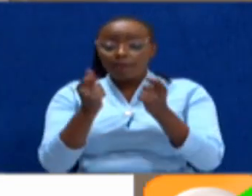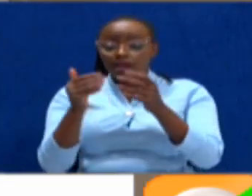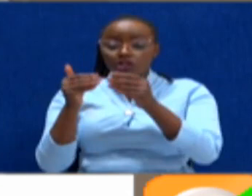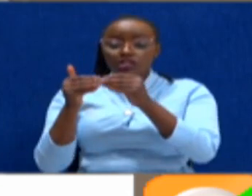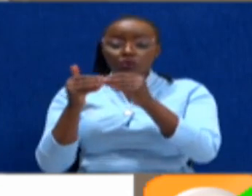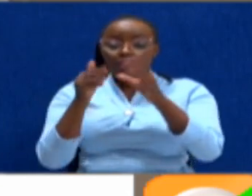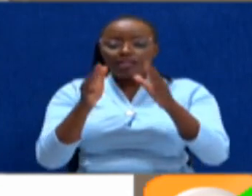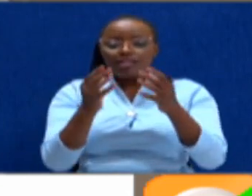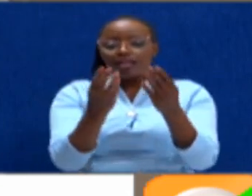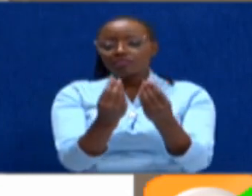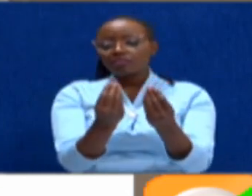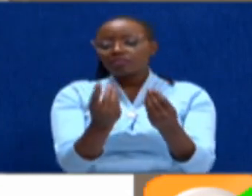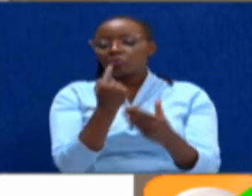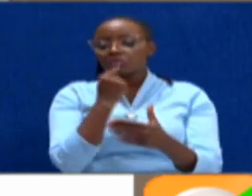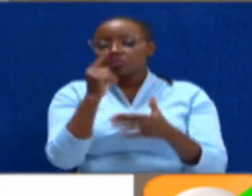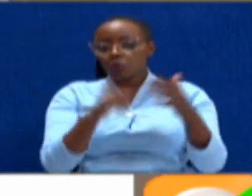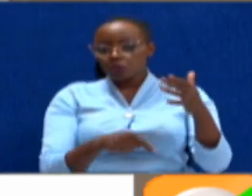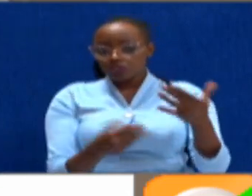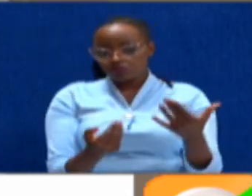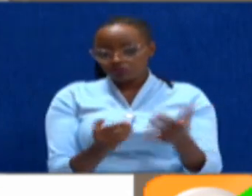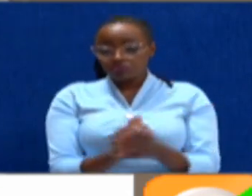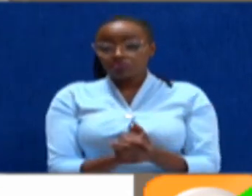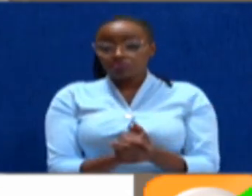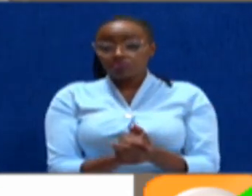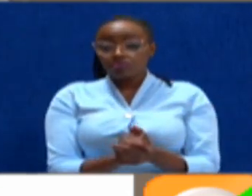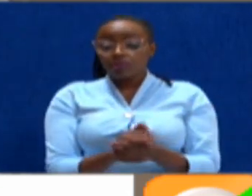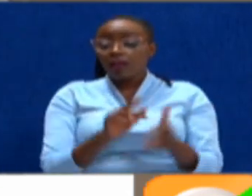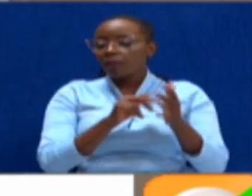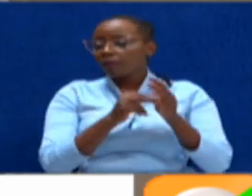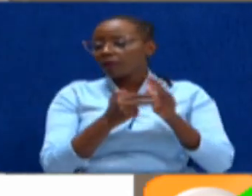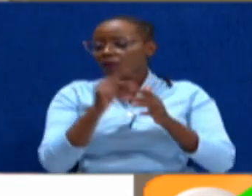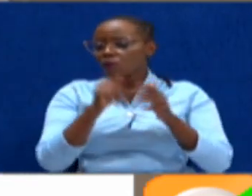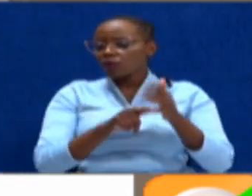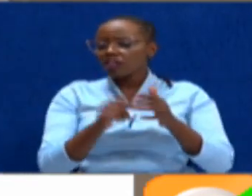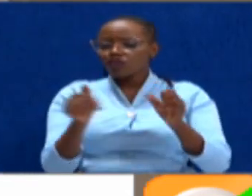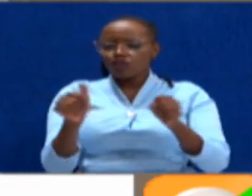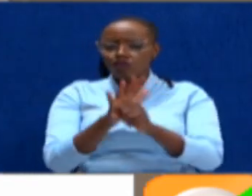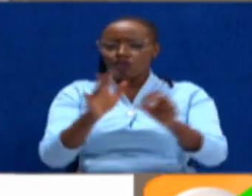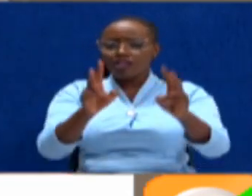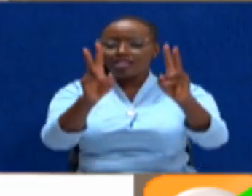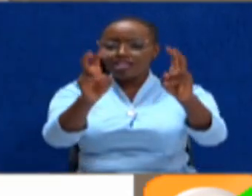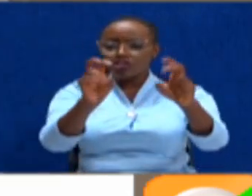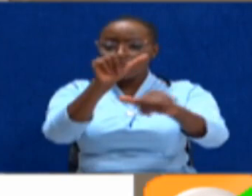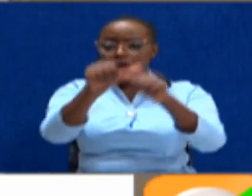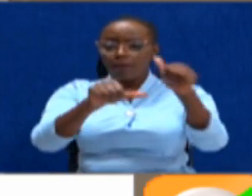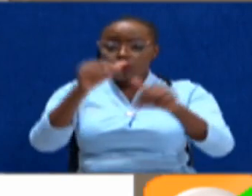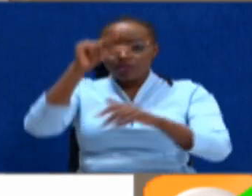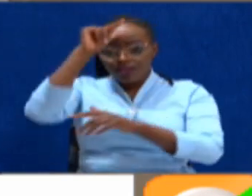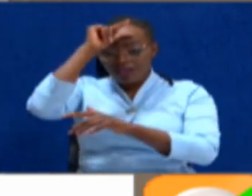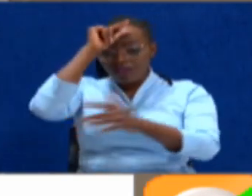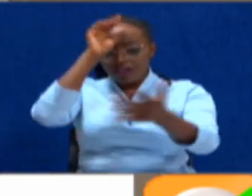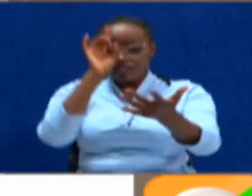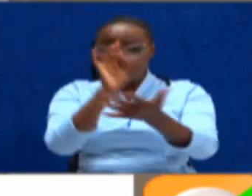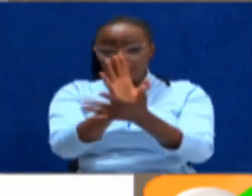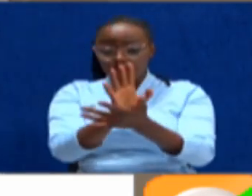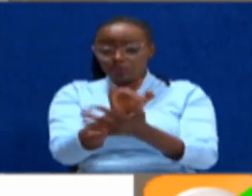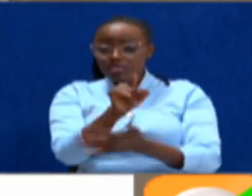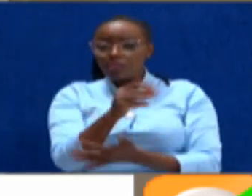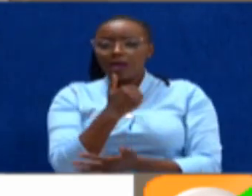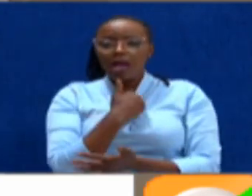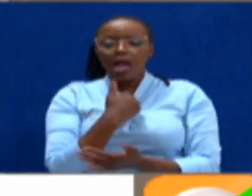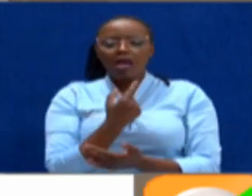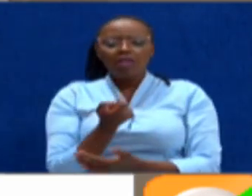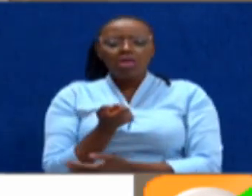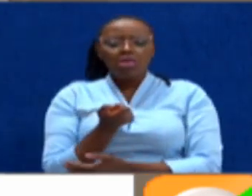the Senate was simply saying, he simply meant that the whole discussion around the governor's impeachment has very,